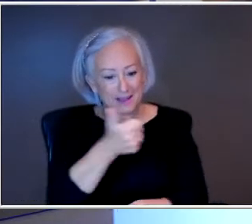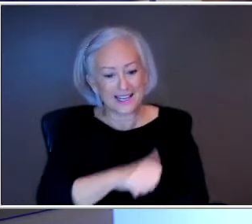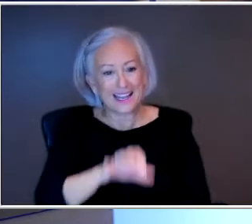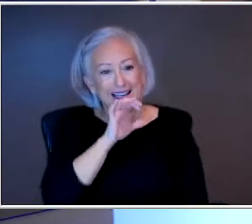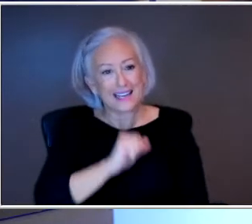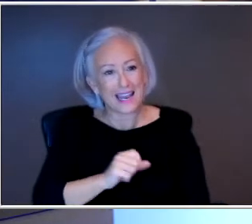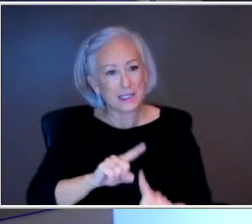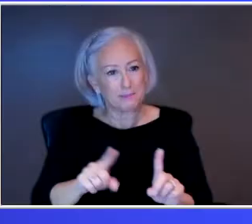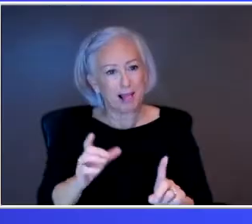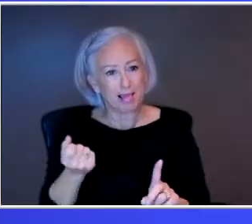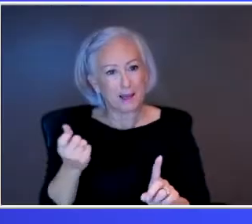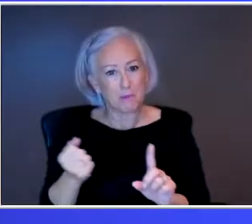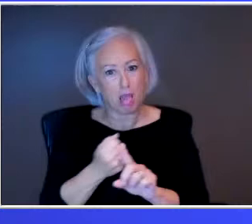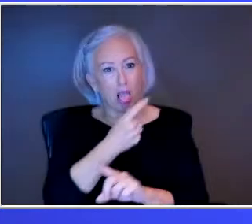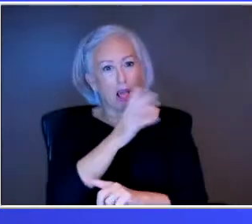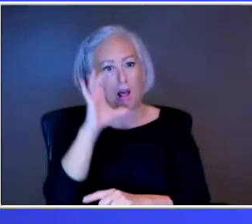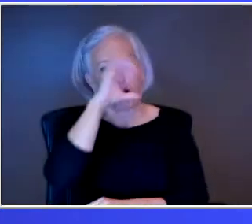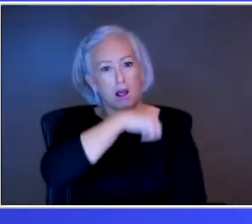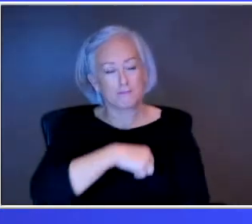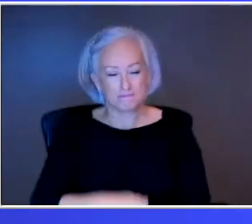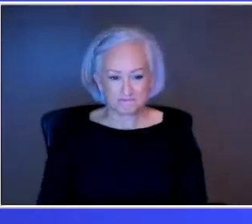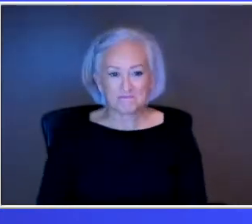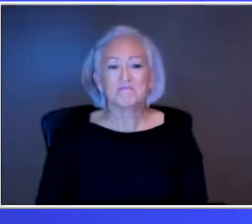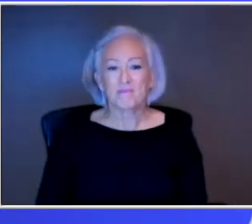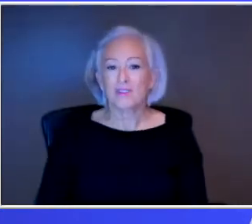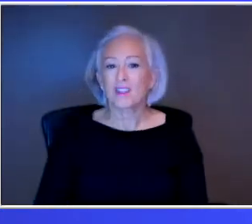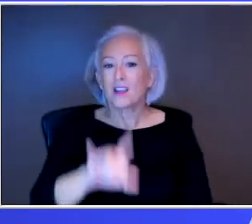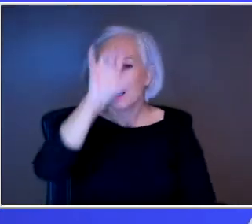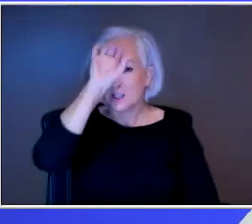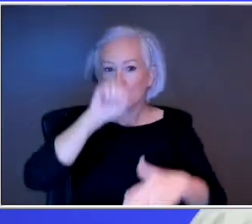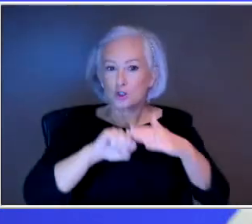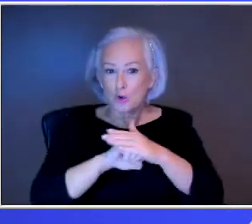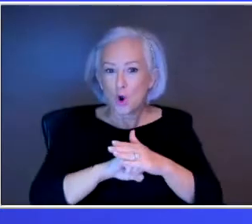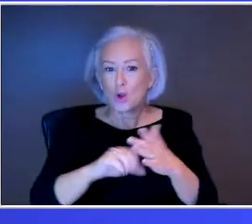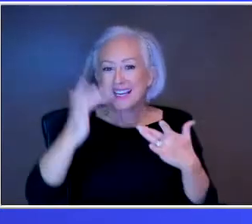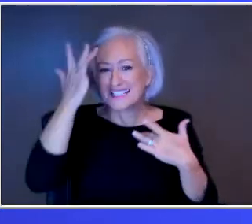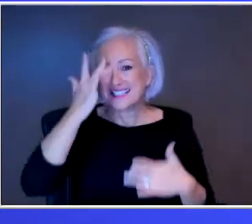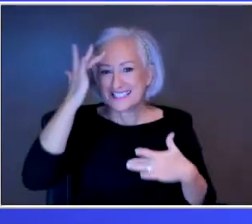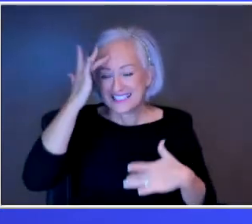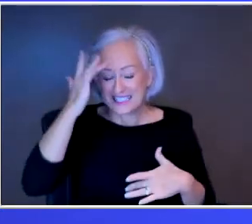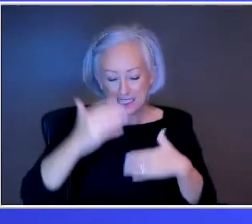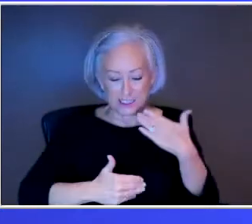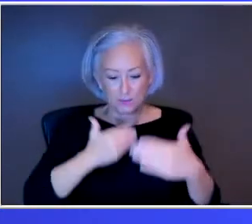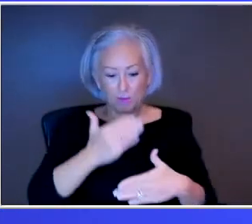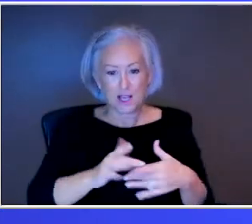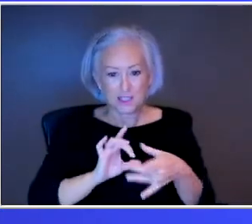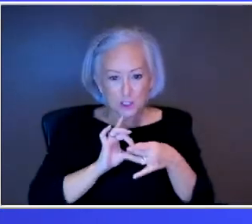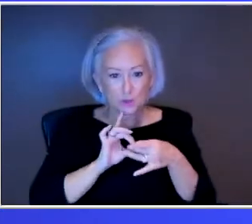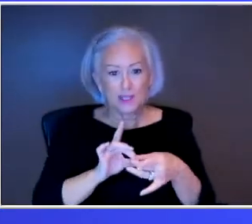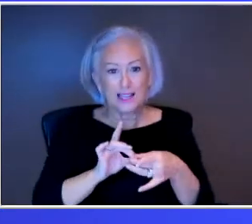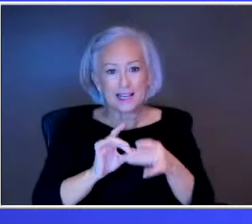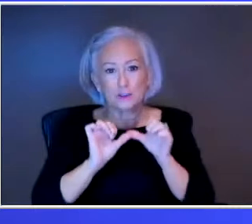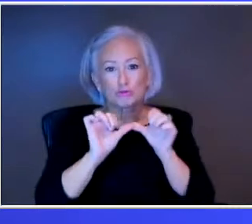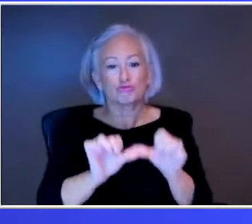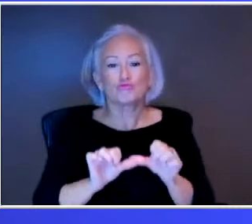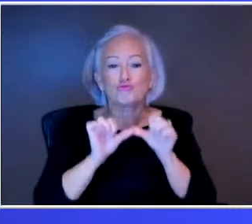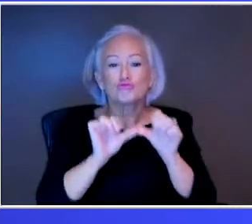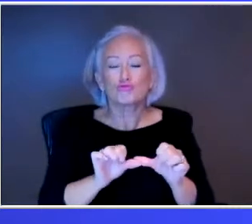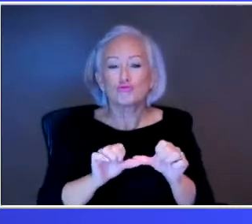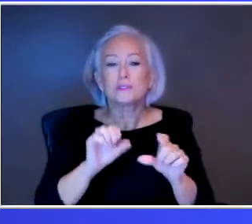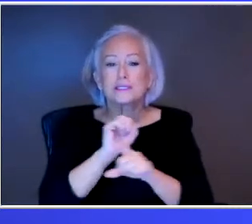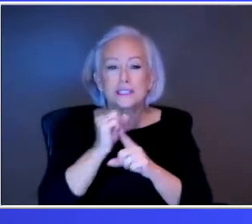Oh, absolutely. Stroke is definitely a disease process that's related to chronic conditions most of the time, things that take decades to add